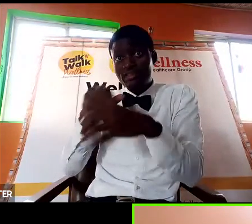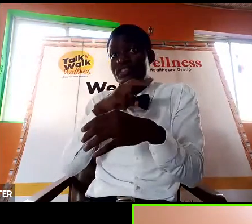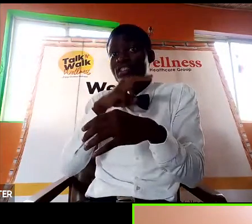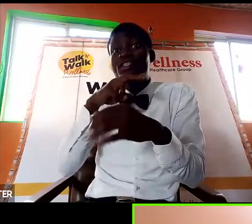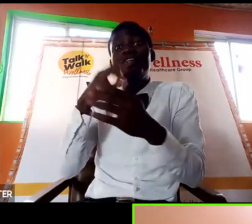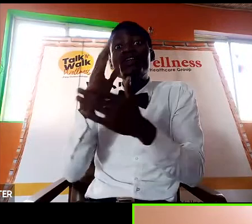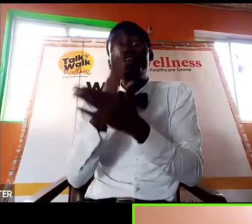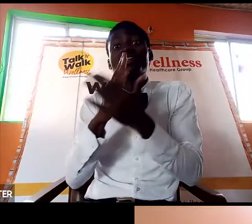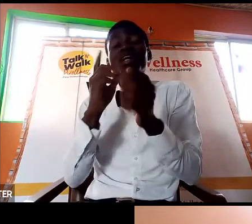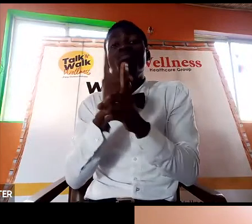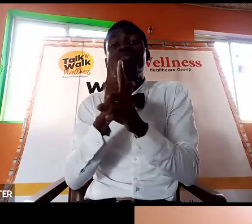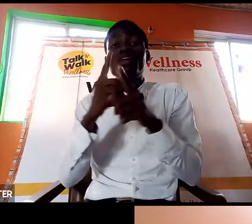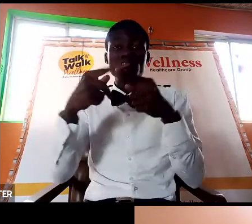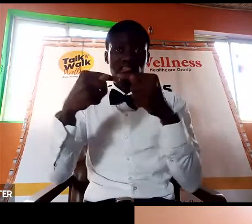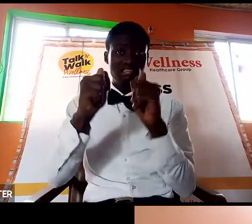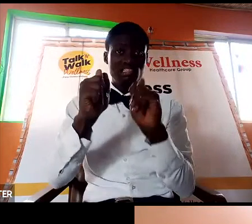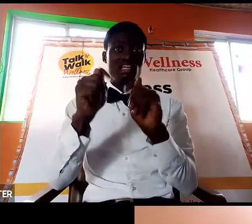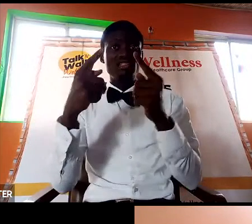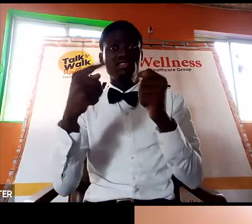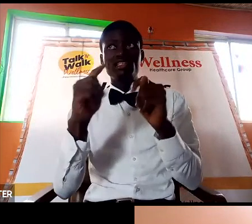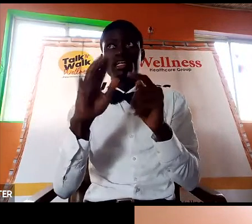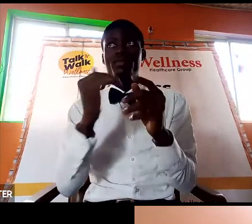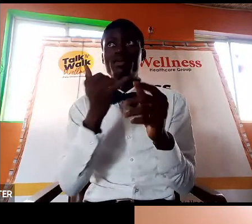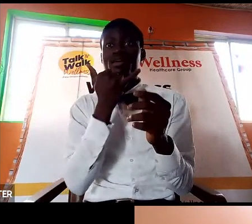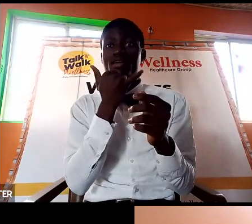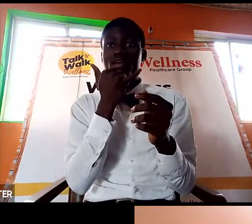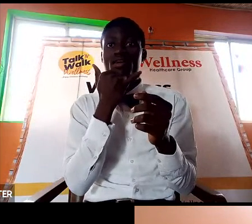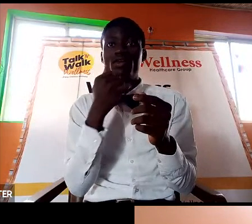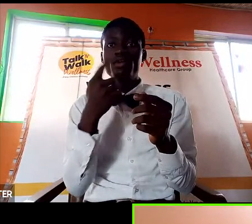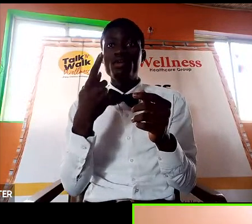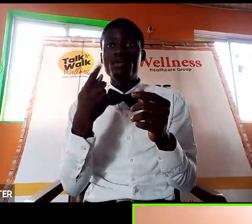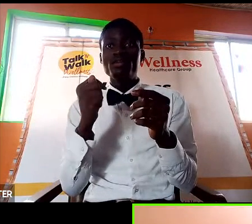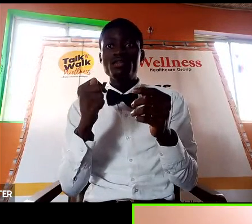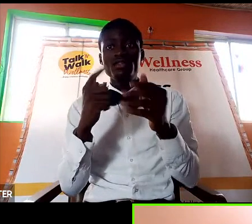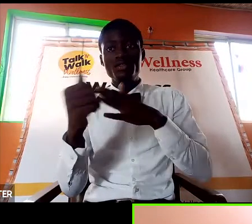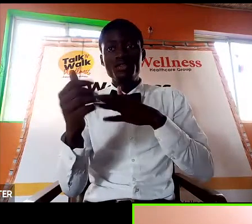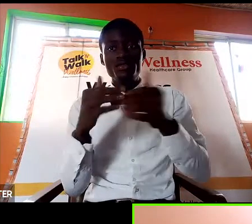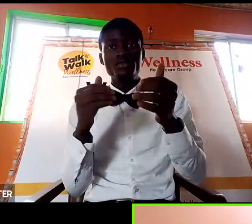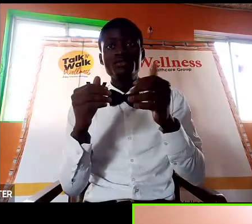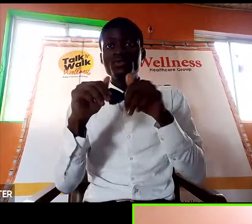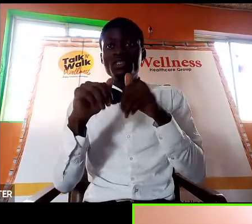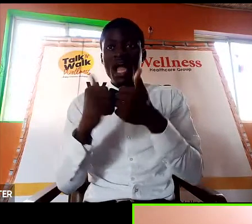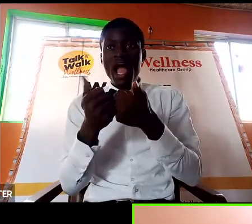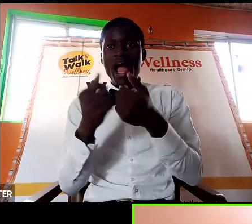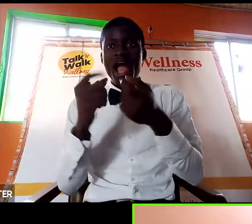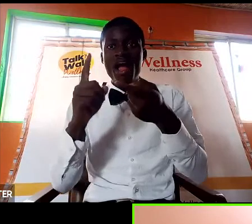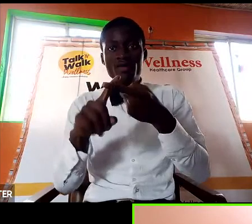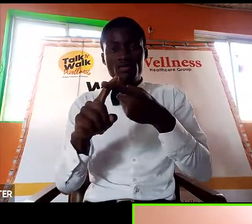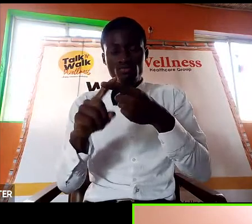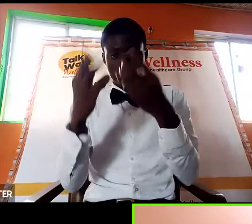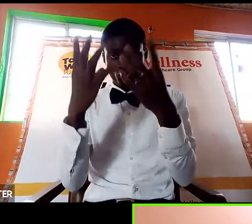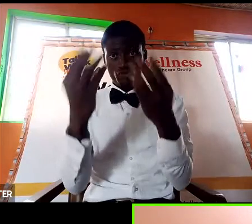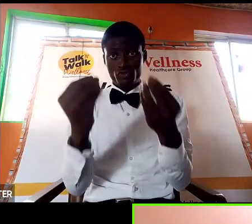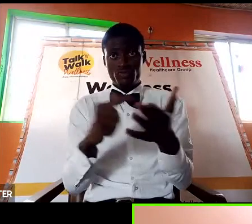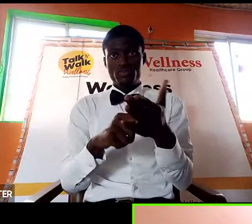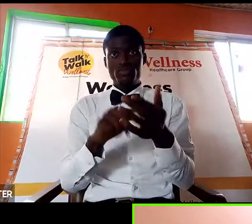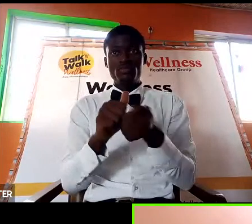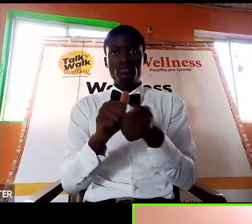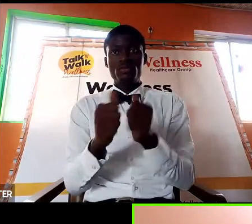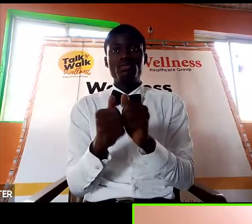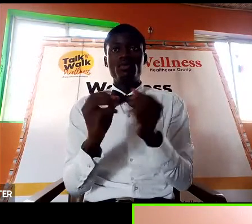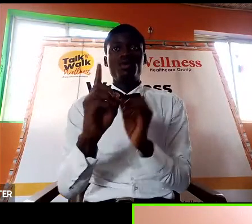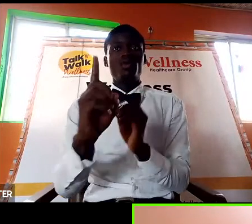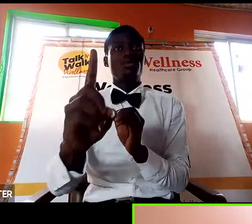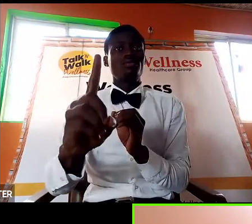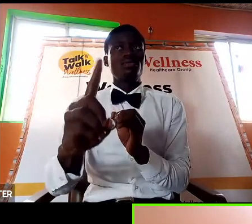error. So you see, the issues are error. So how do you solve this kind of problem? I tell you, they need education. And they need to talk to a